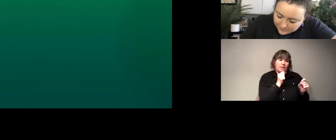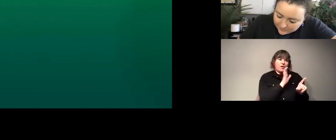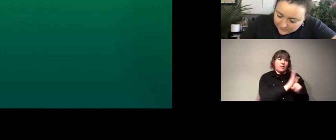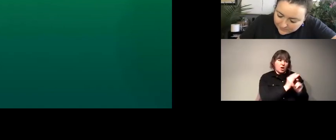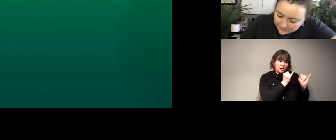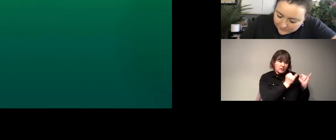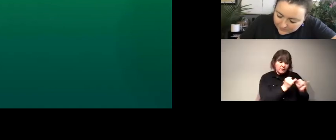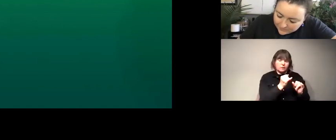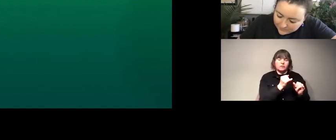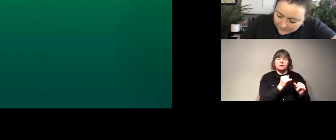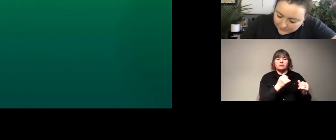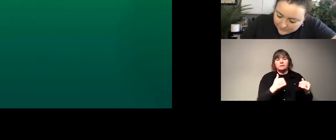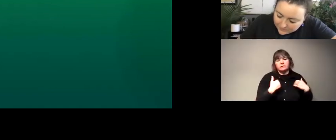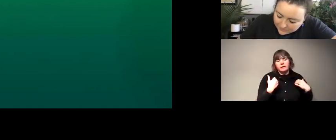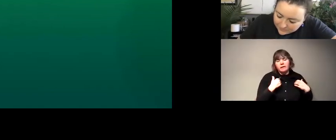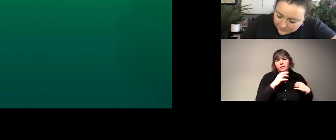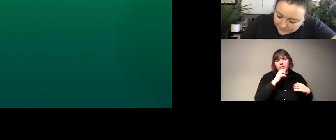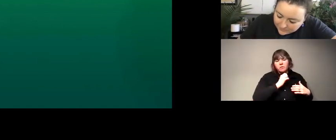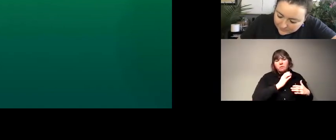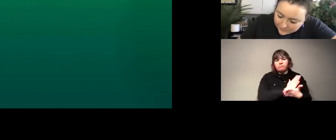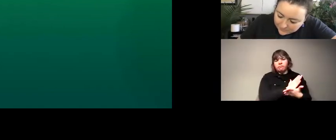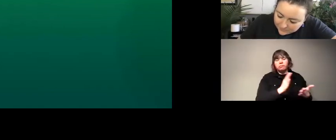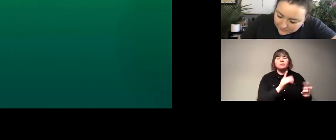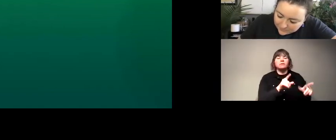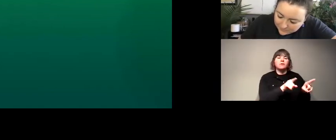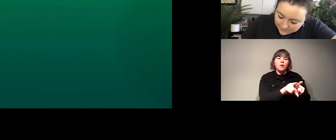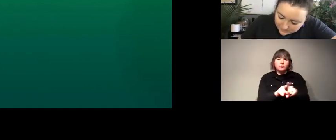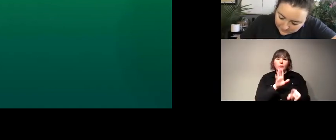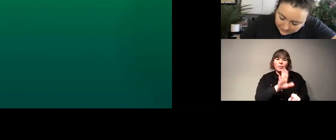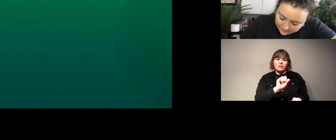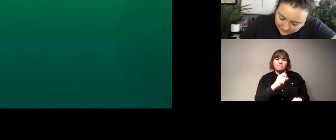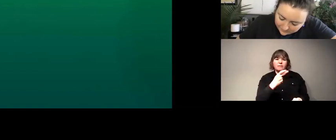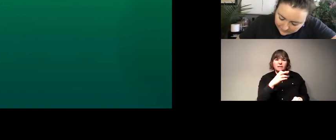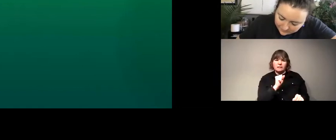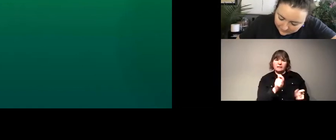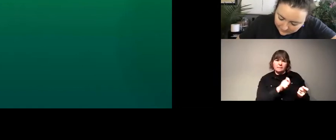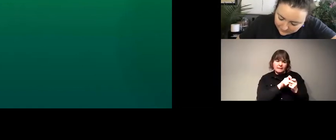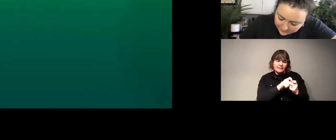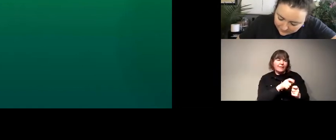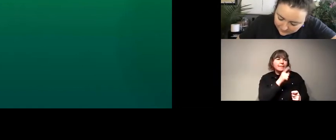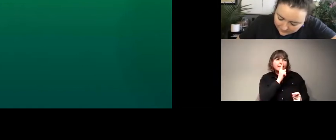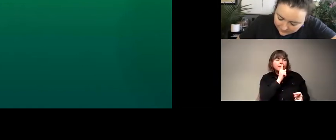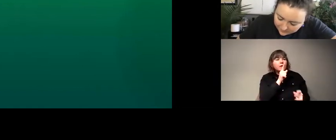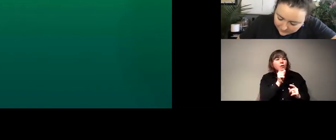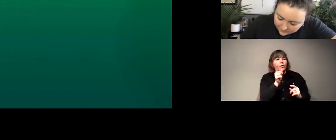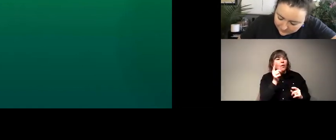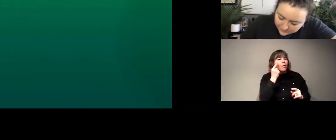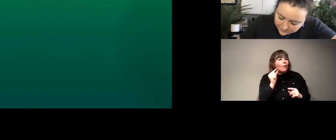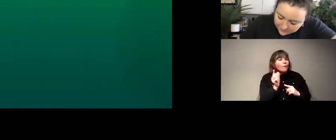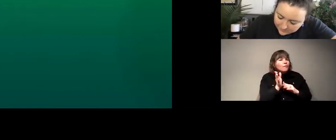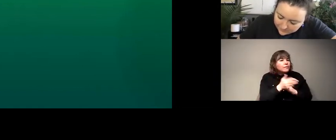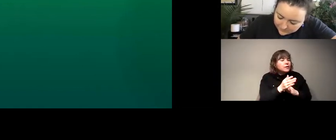as individuals, whether they're young or old, but also for their species. You know, we're not going to feed a